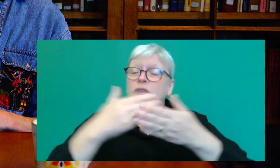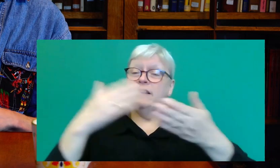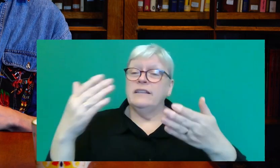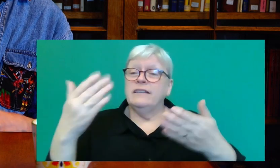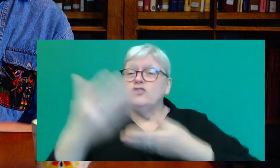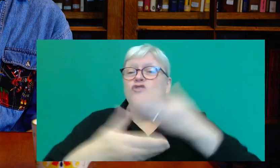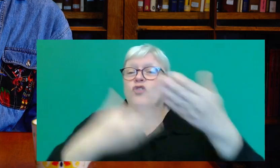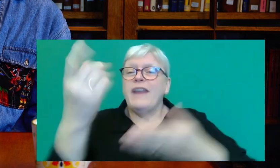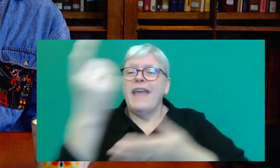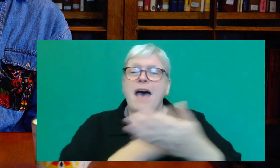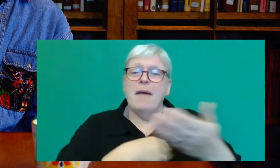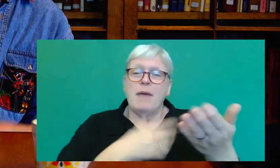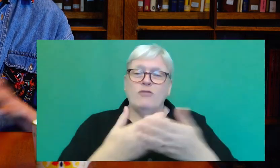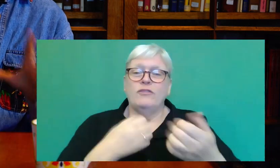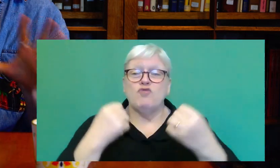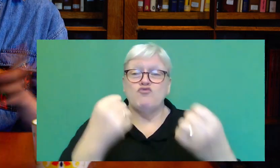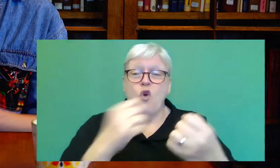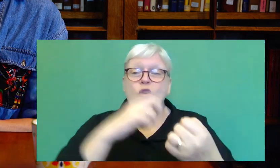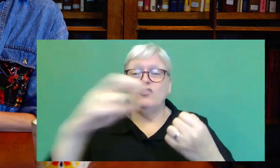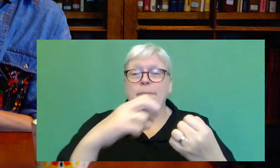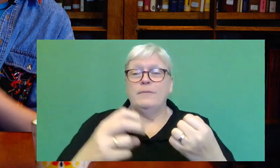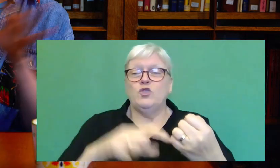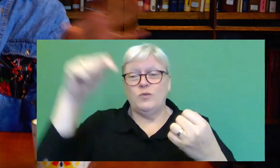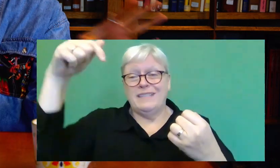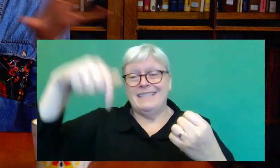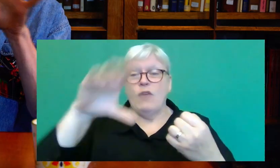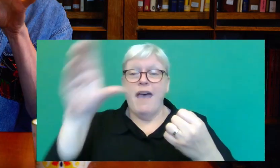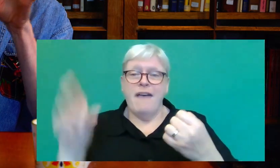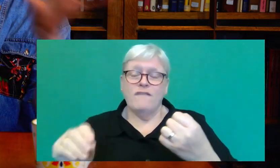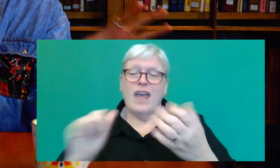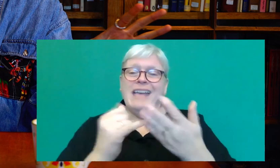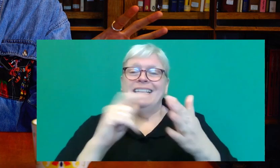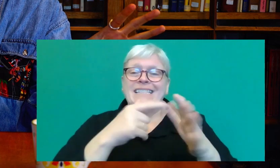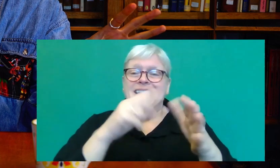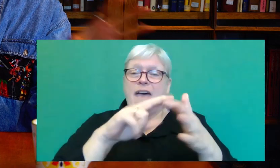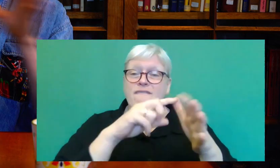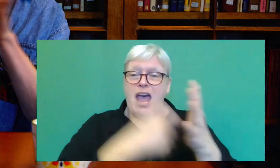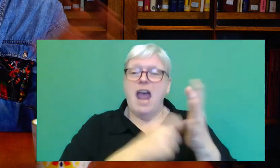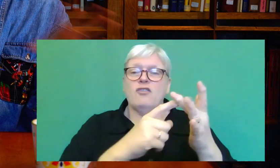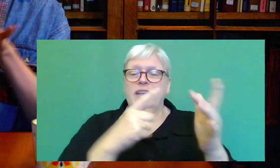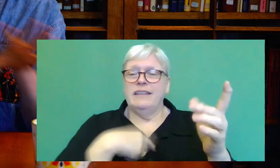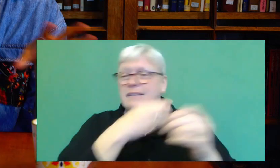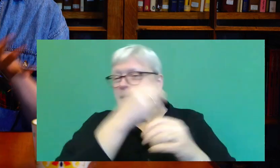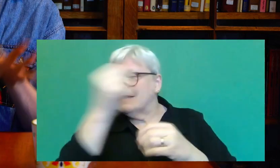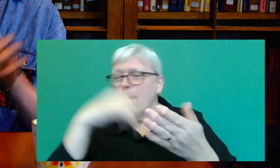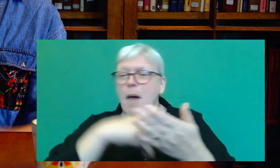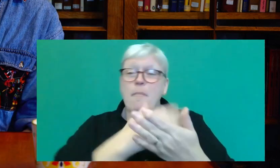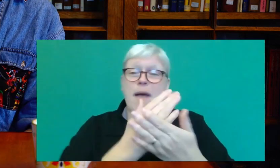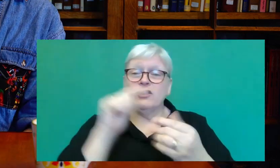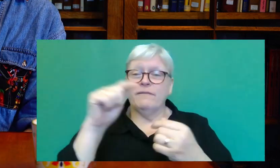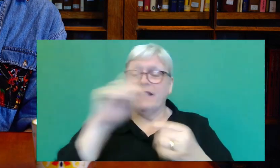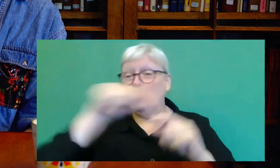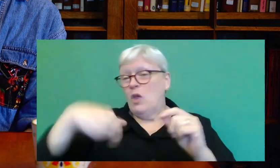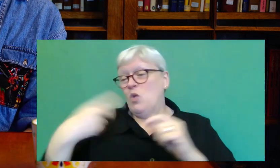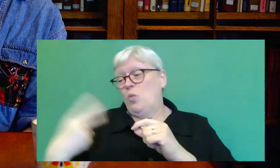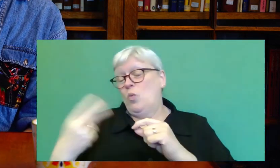South Africa and the safari trip and little elements of events that we saw that nobody else on